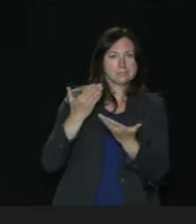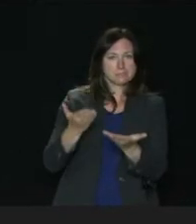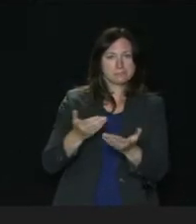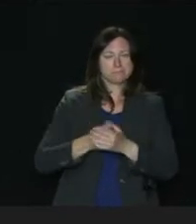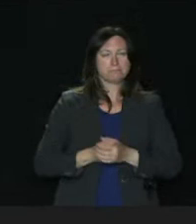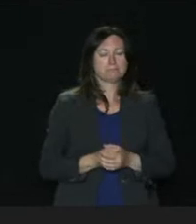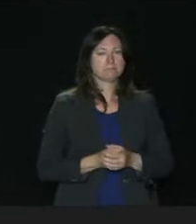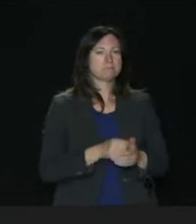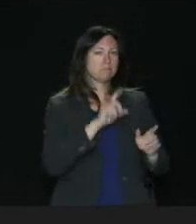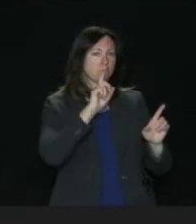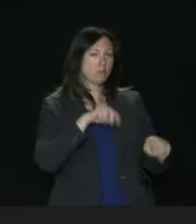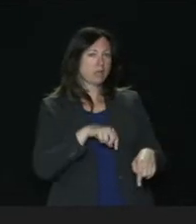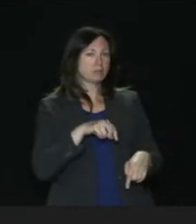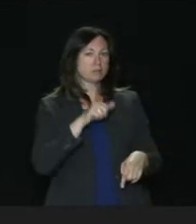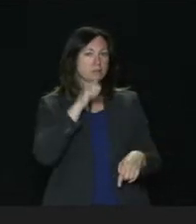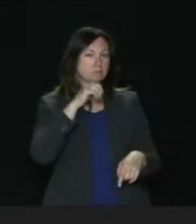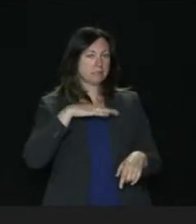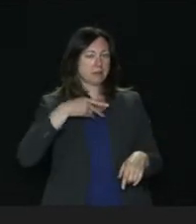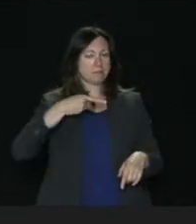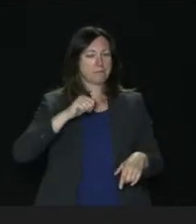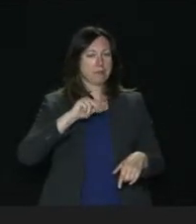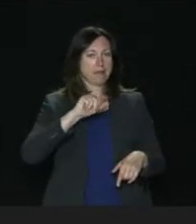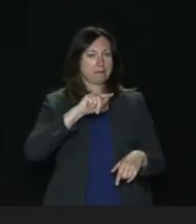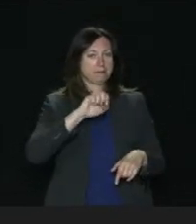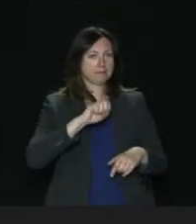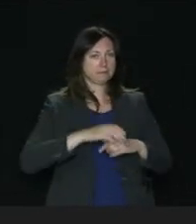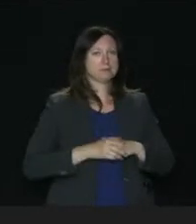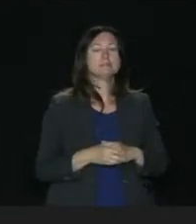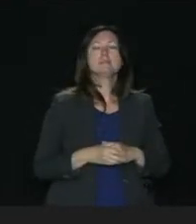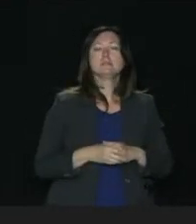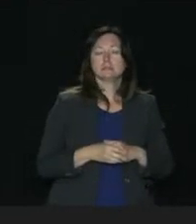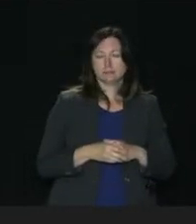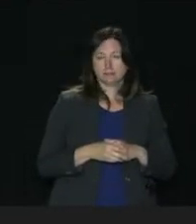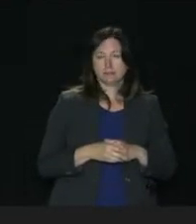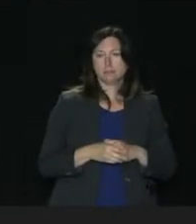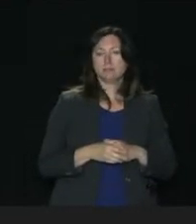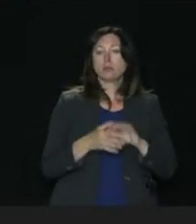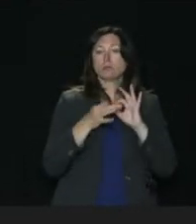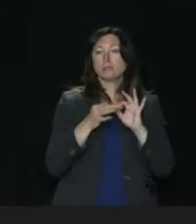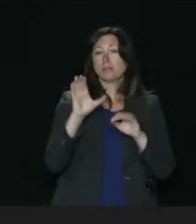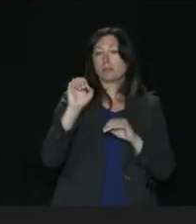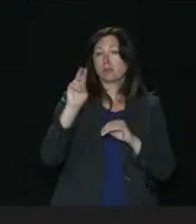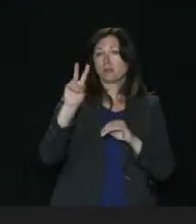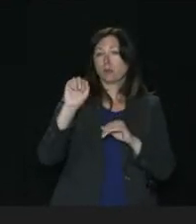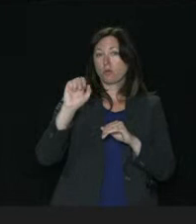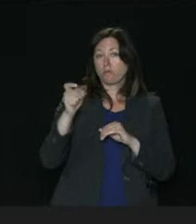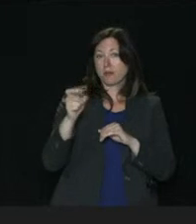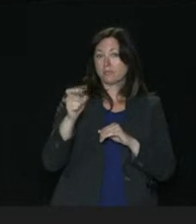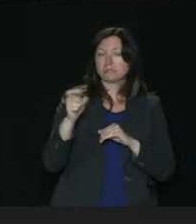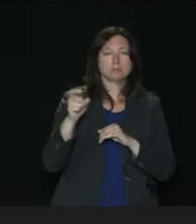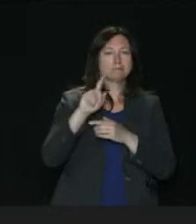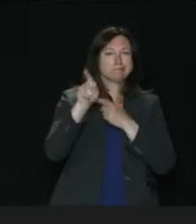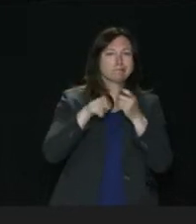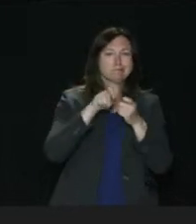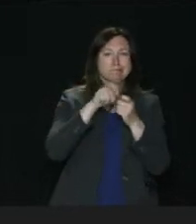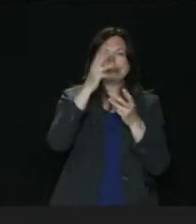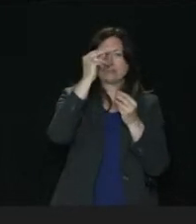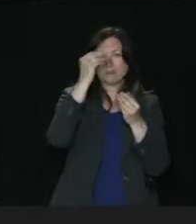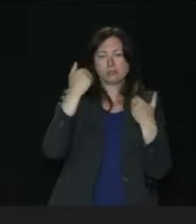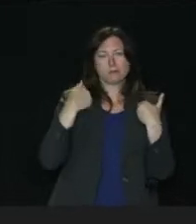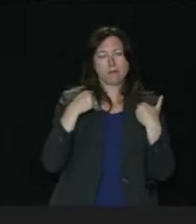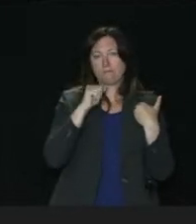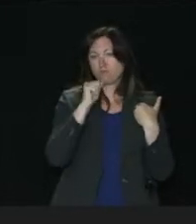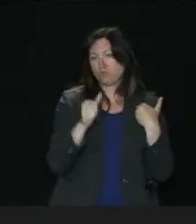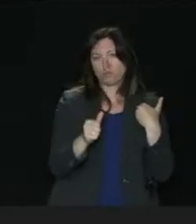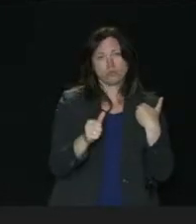Thank you for the question. So on COVAX, we do not have the detailed information on the